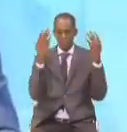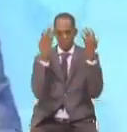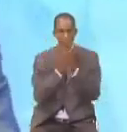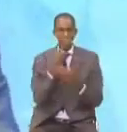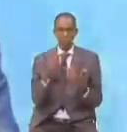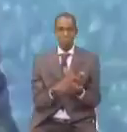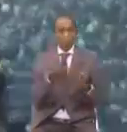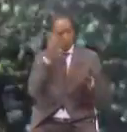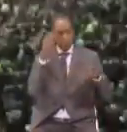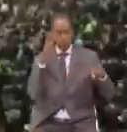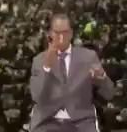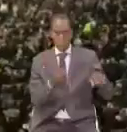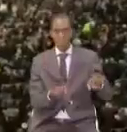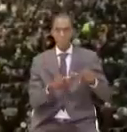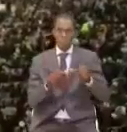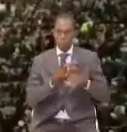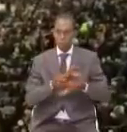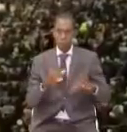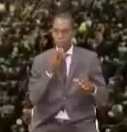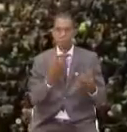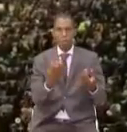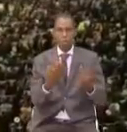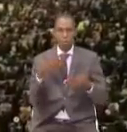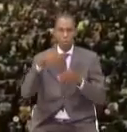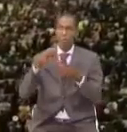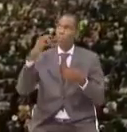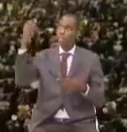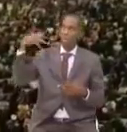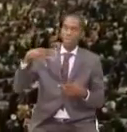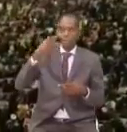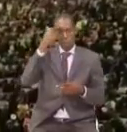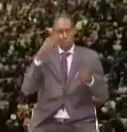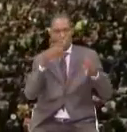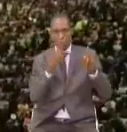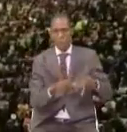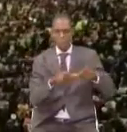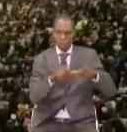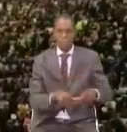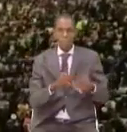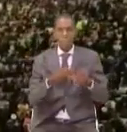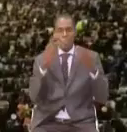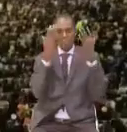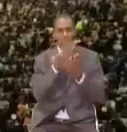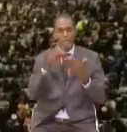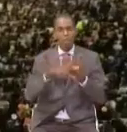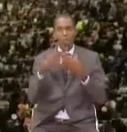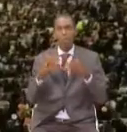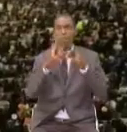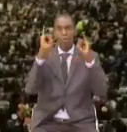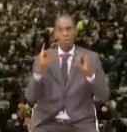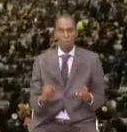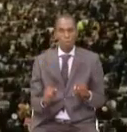not come to the light. Because he remains in the darkness of idolatry, of occultism, in